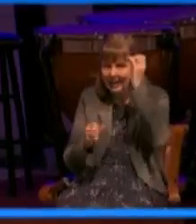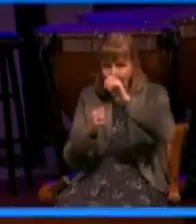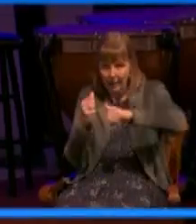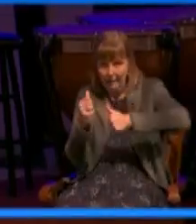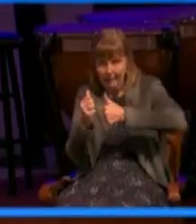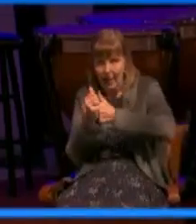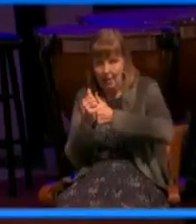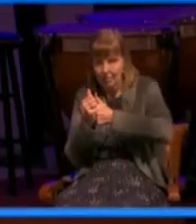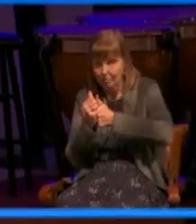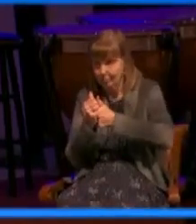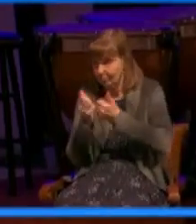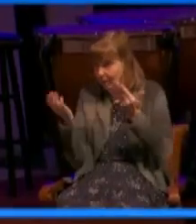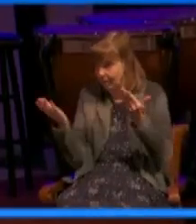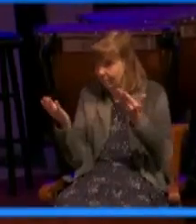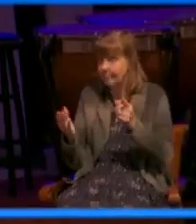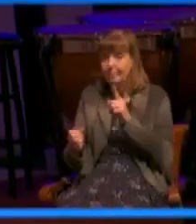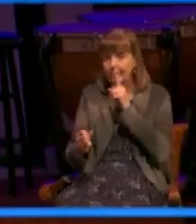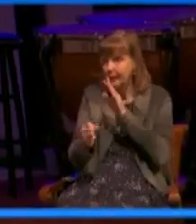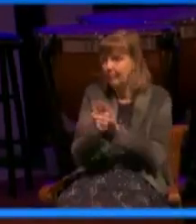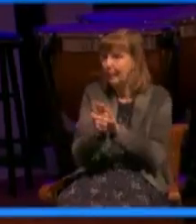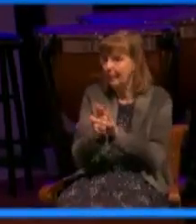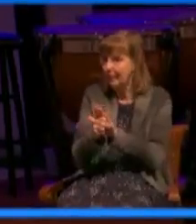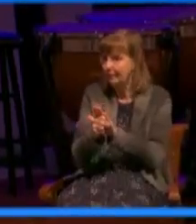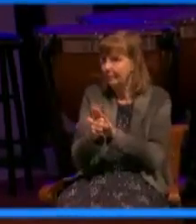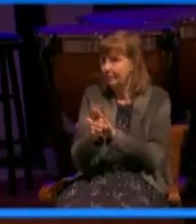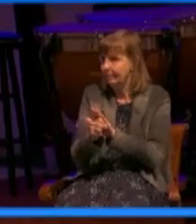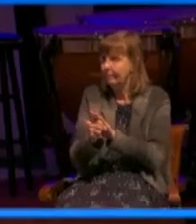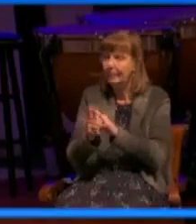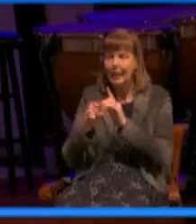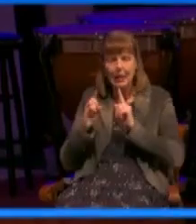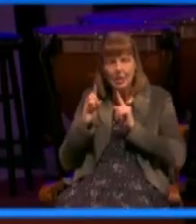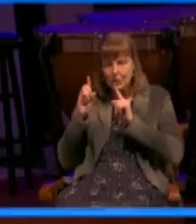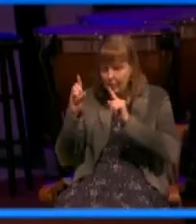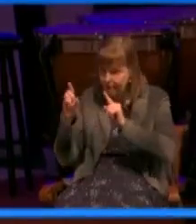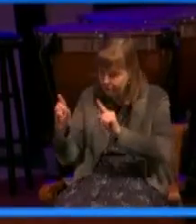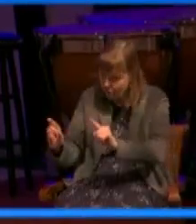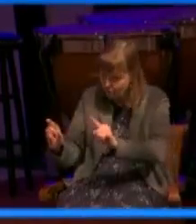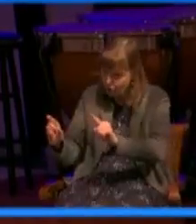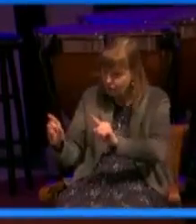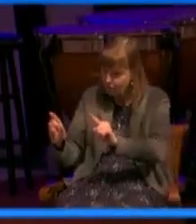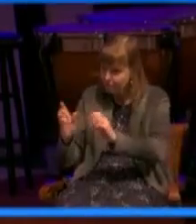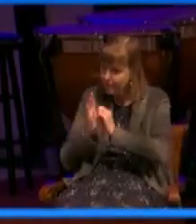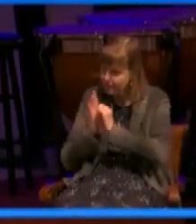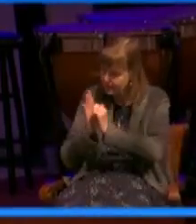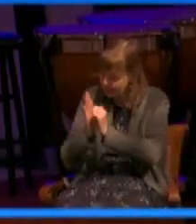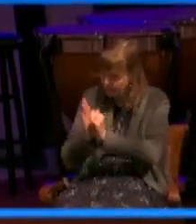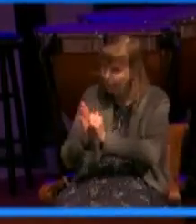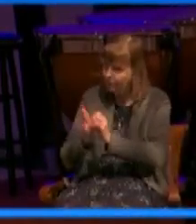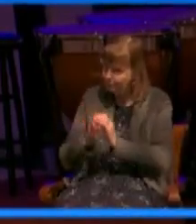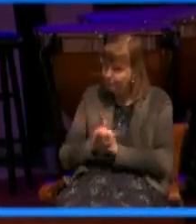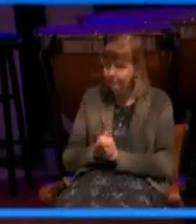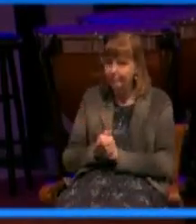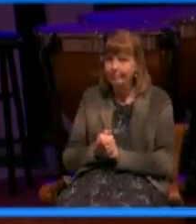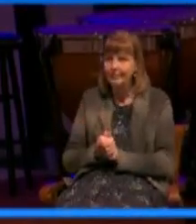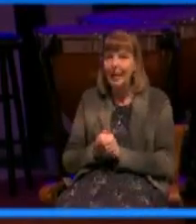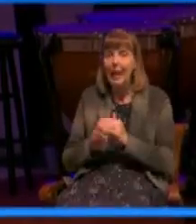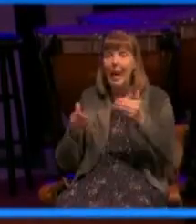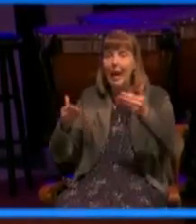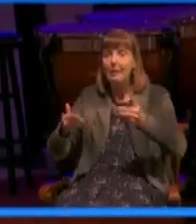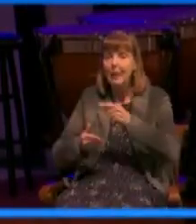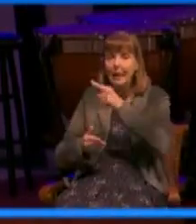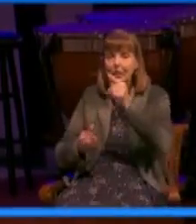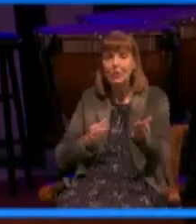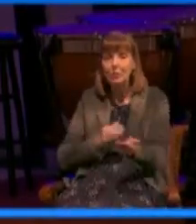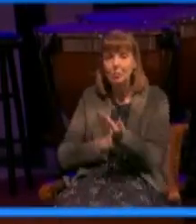commitment. There is devotion. There is a symbol. I want to invite you this morning, take out your Bible and turn with me